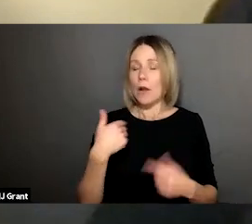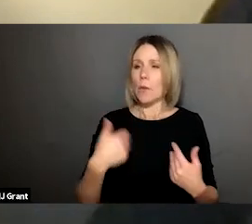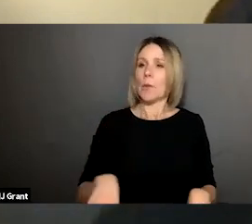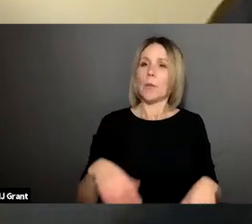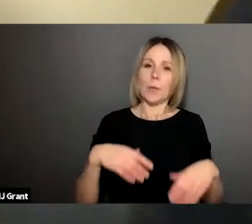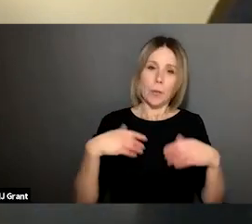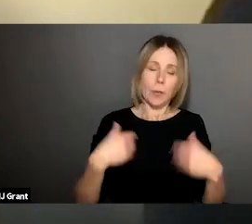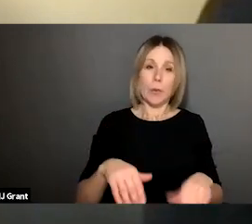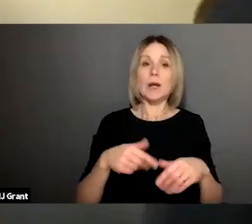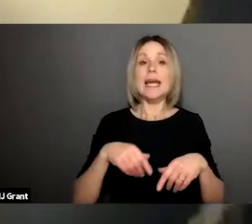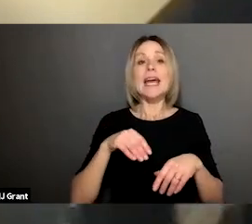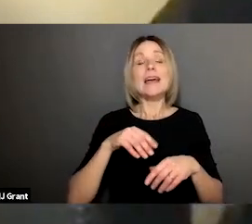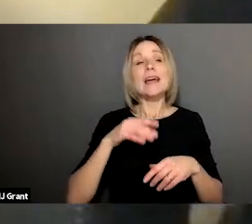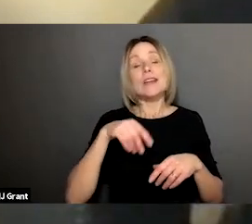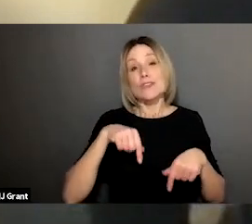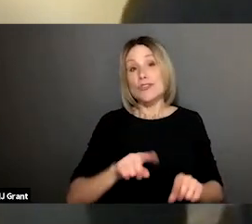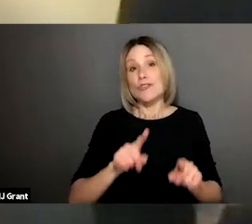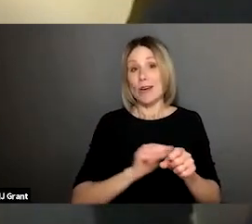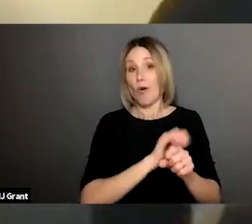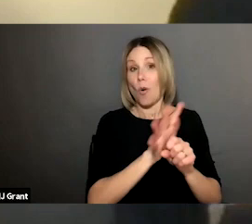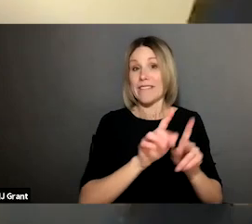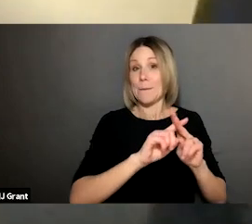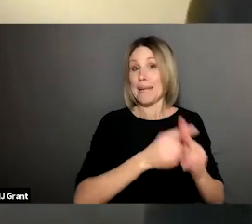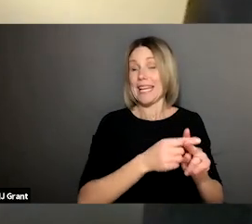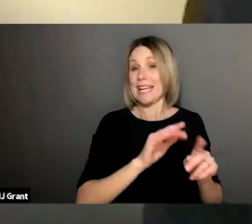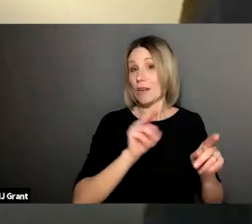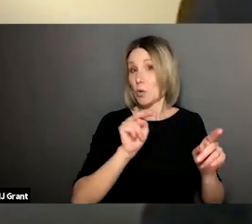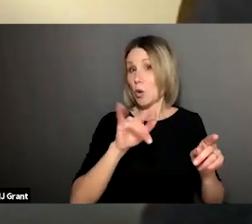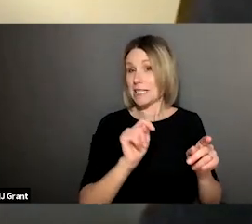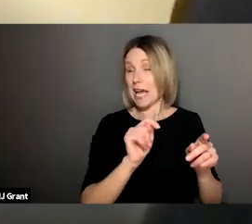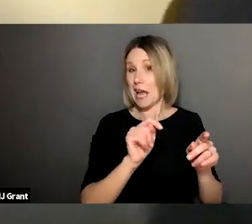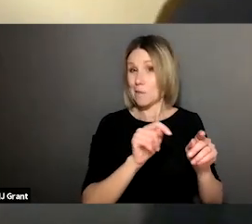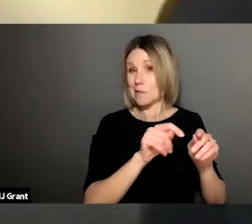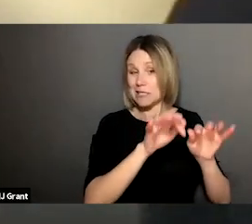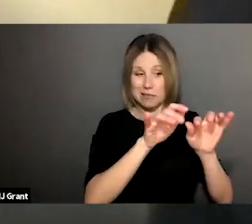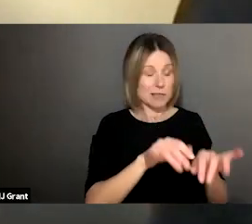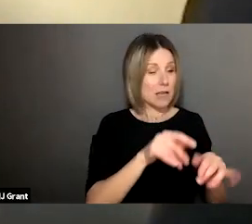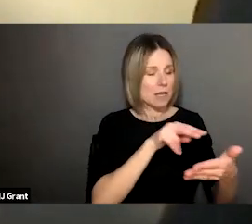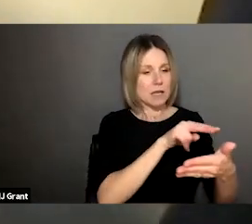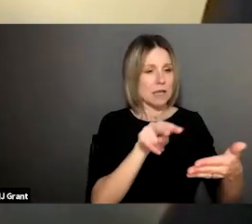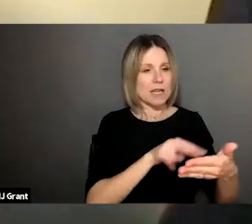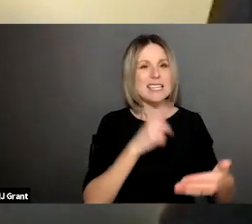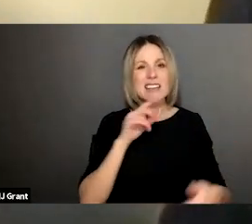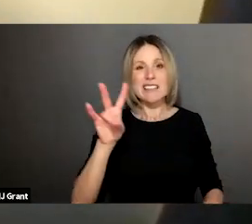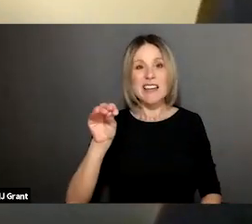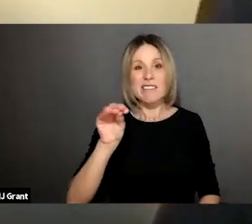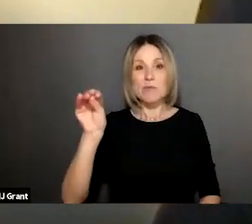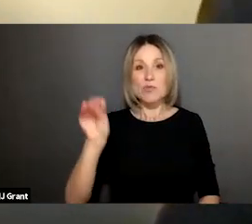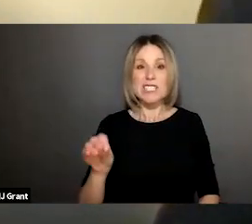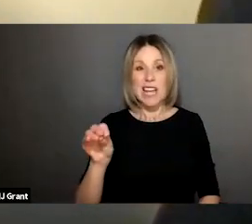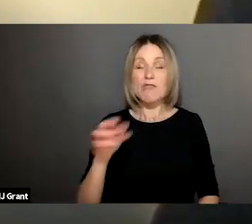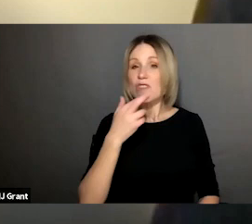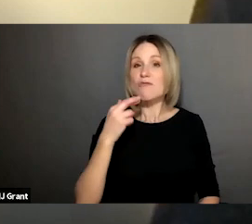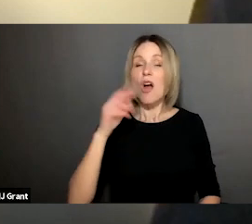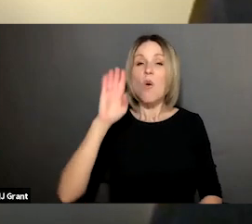marketing in our journalism at the beginning of the pandemic, the numbers that suggested that 70% of restaurants would go out of business and the